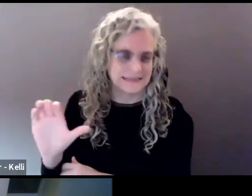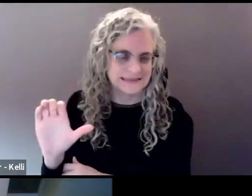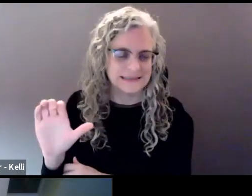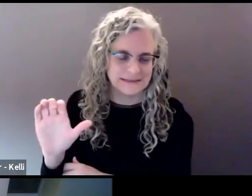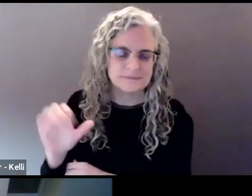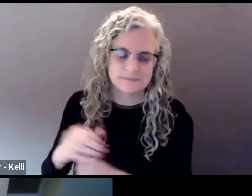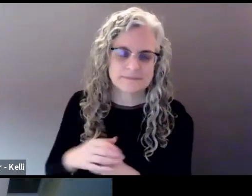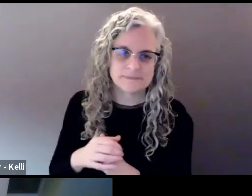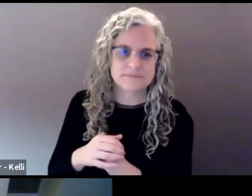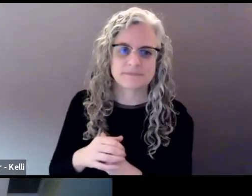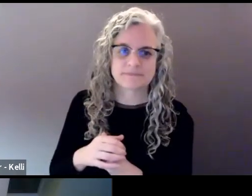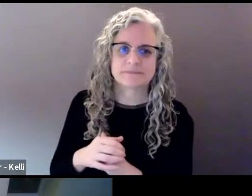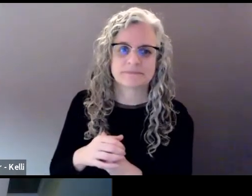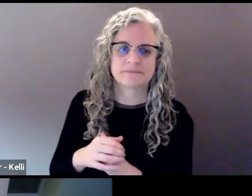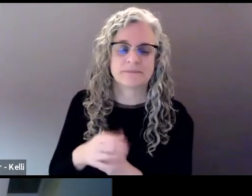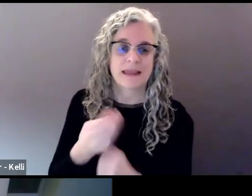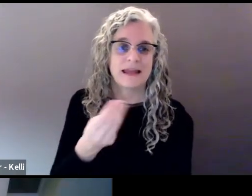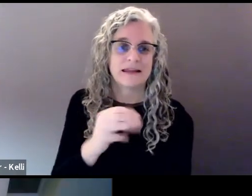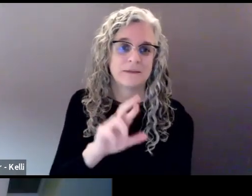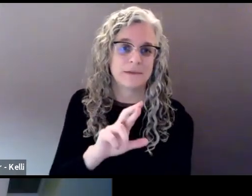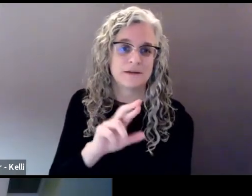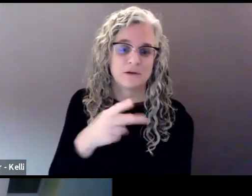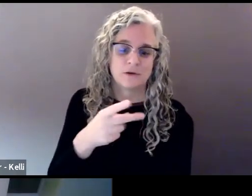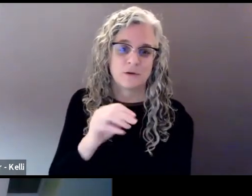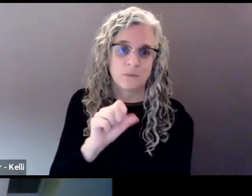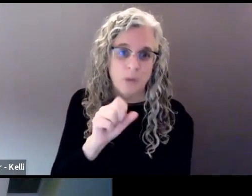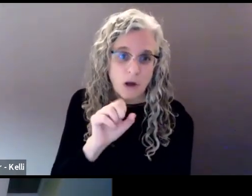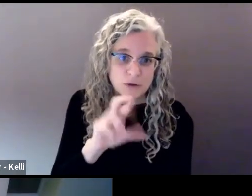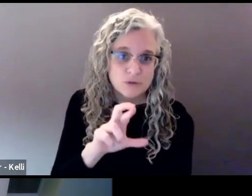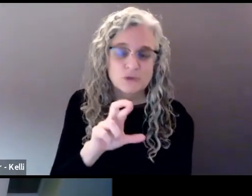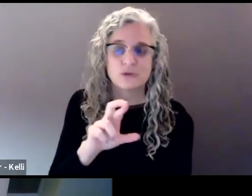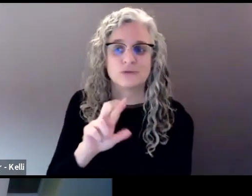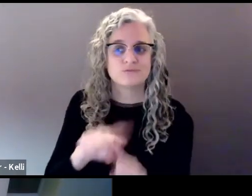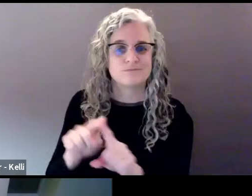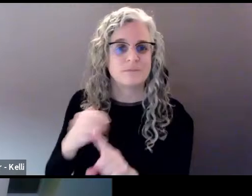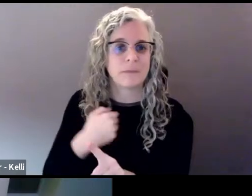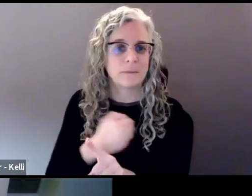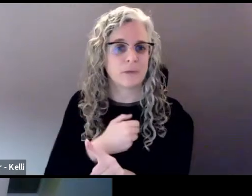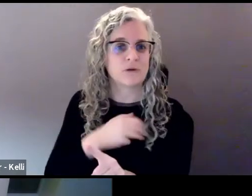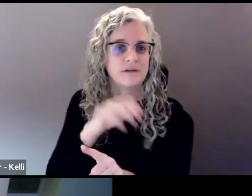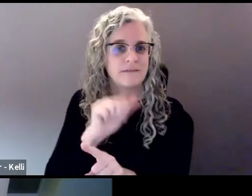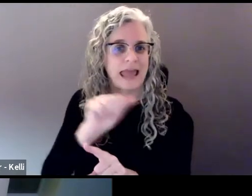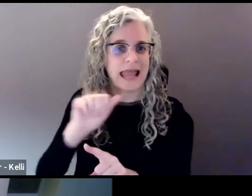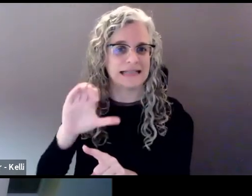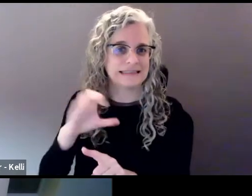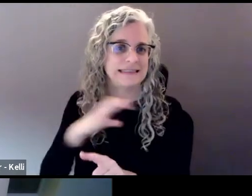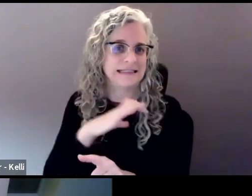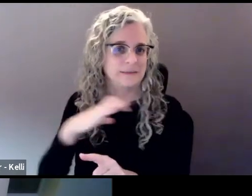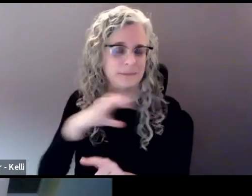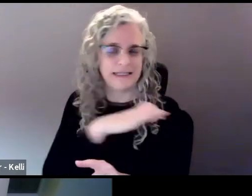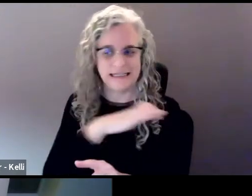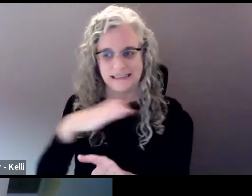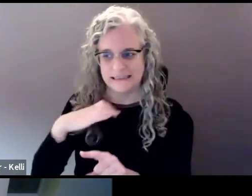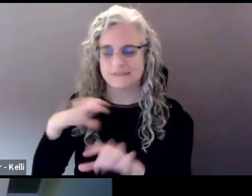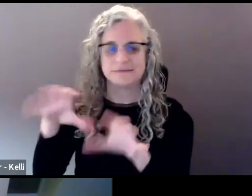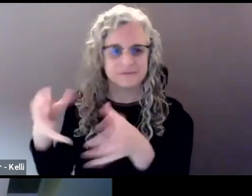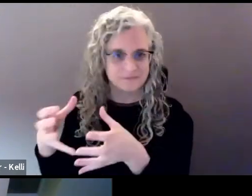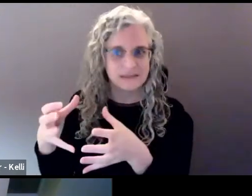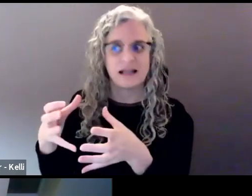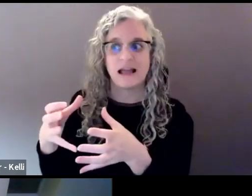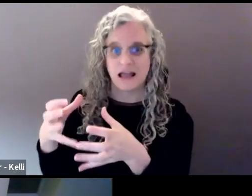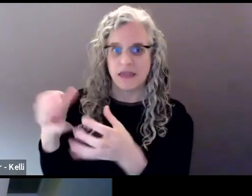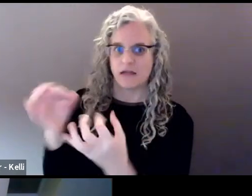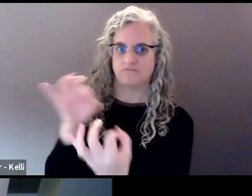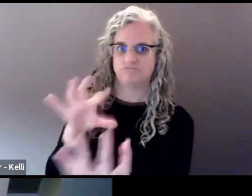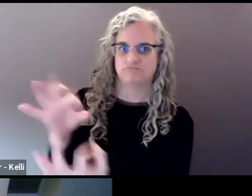and Mr. Posner and the other members of that committee have really contributed quite a bit over